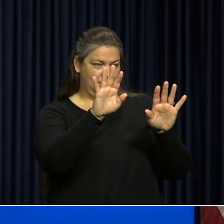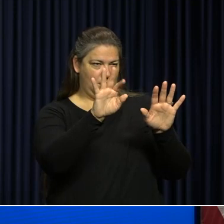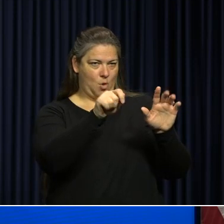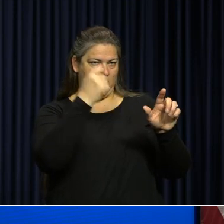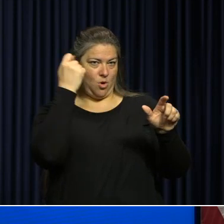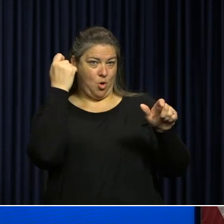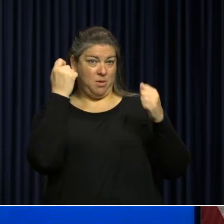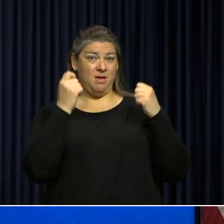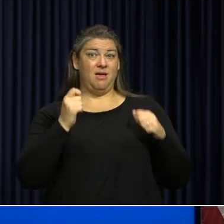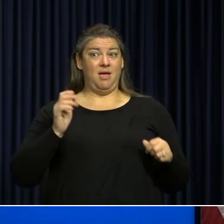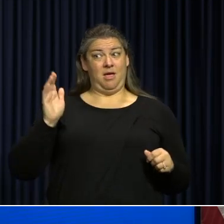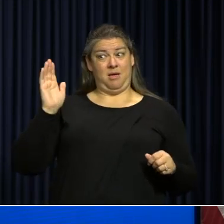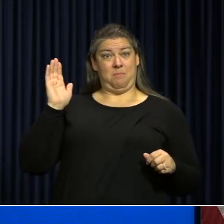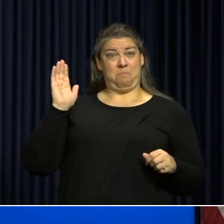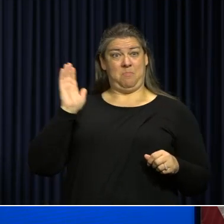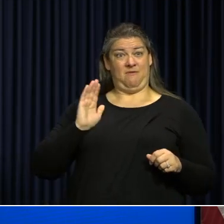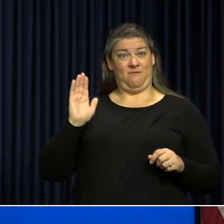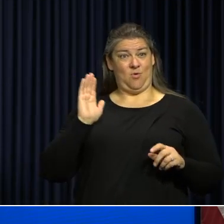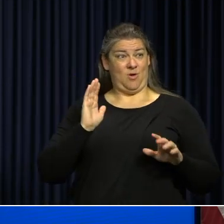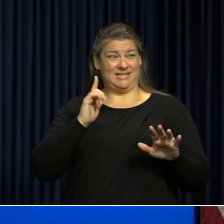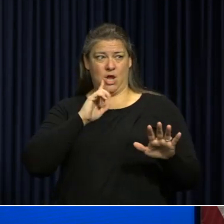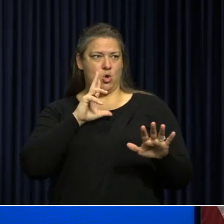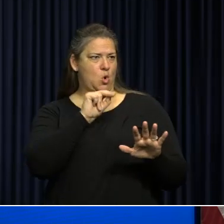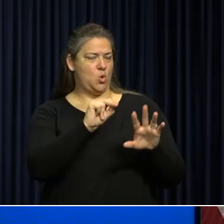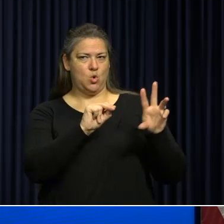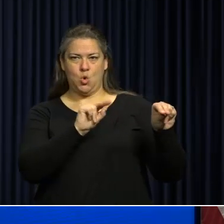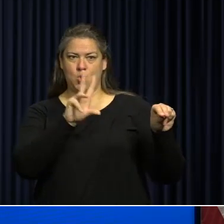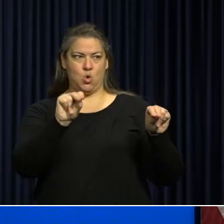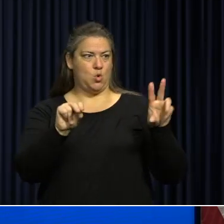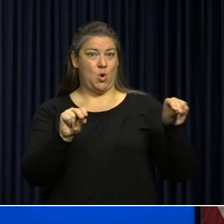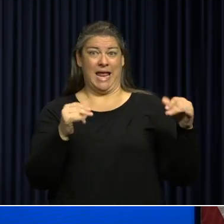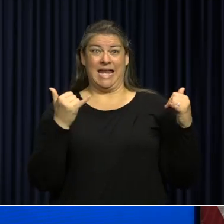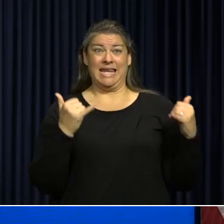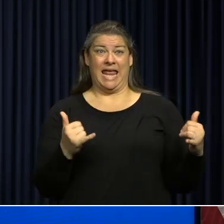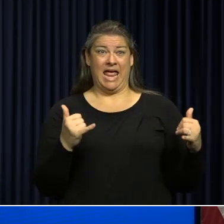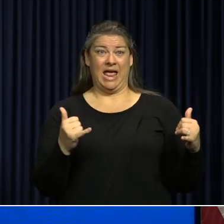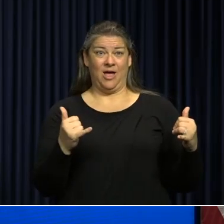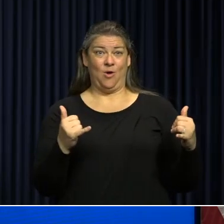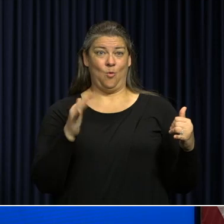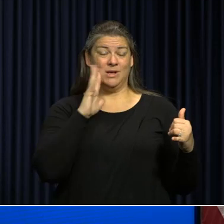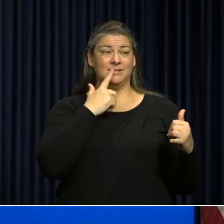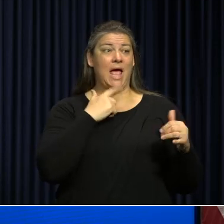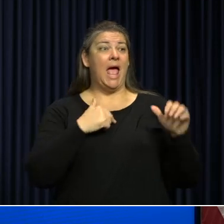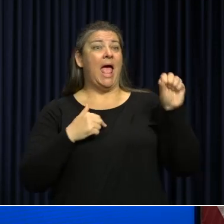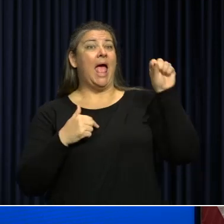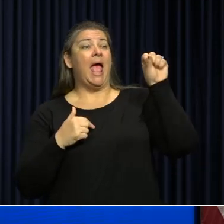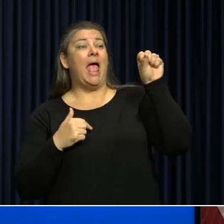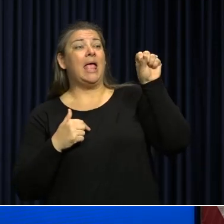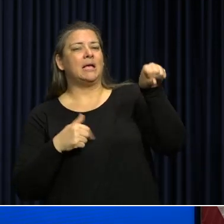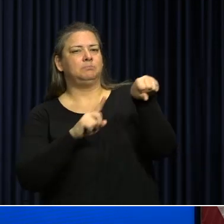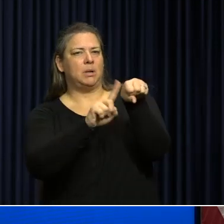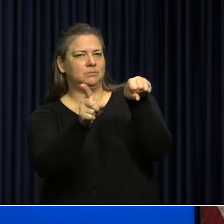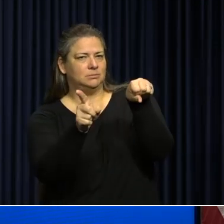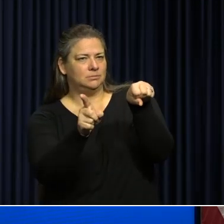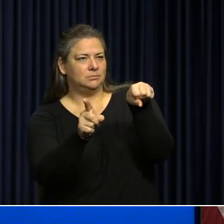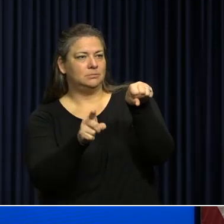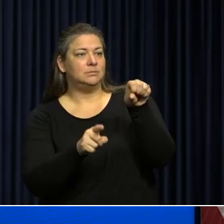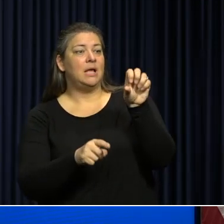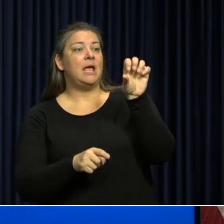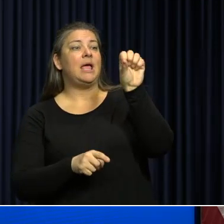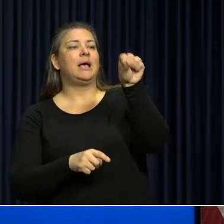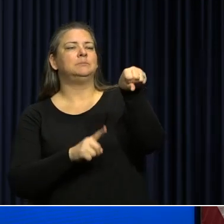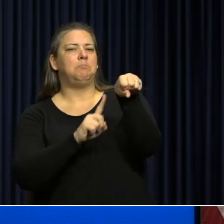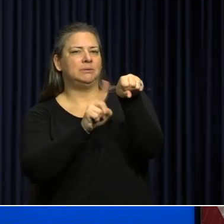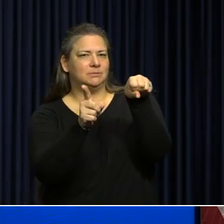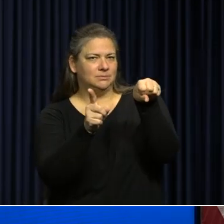so many things, it'll be challenging to say yes but to a lot more things as we start to try to relax